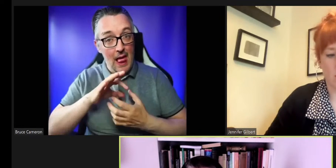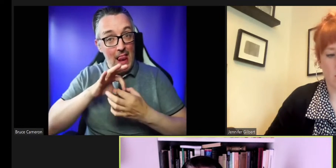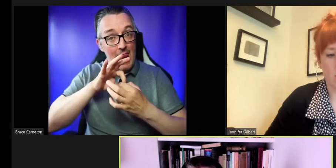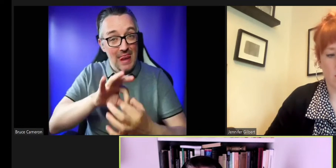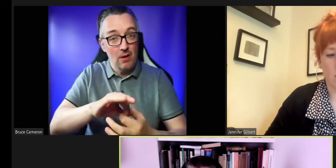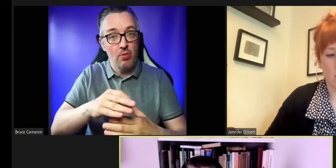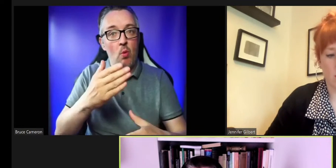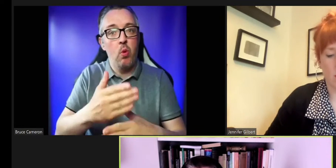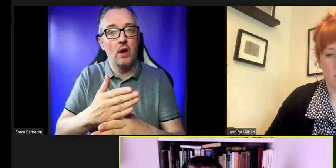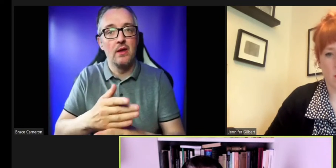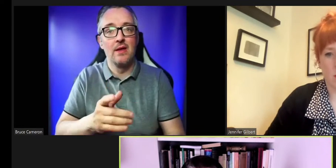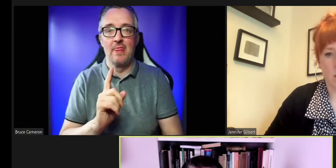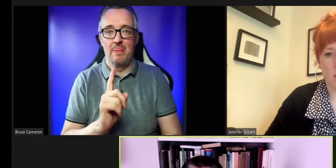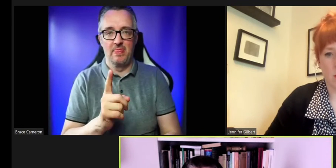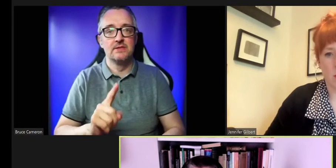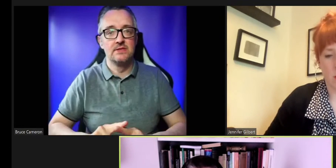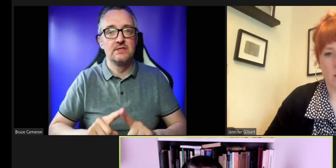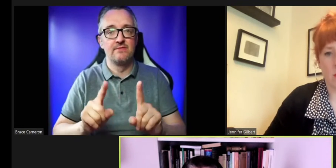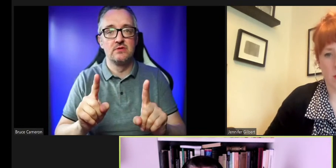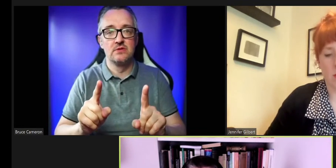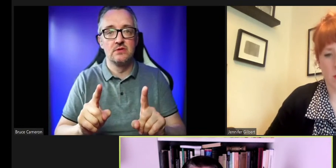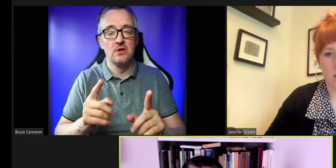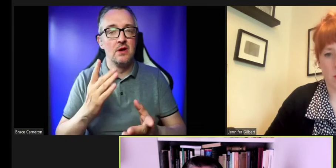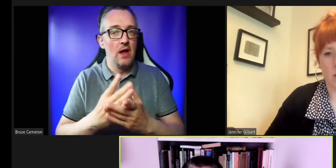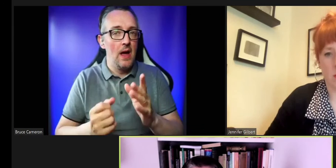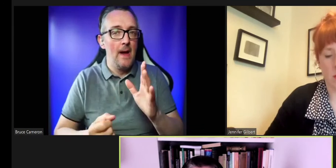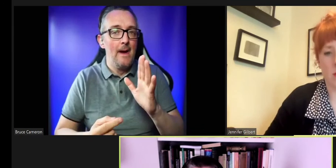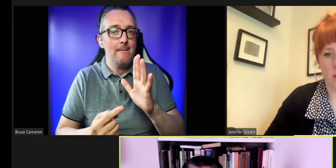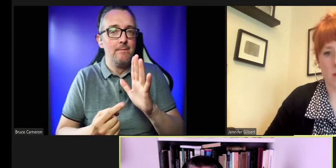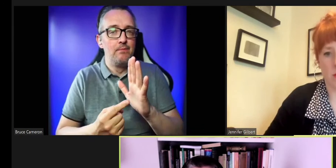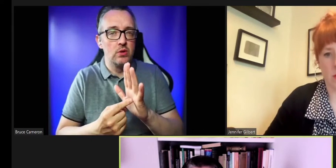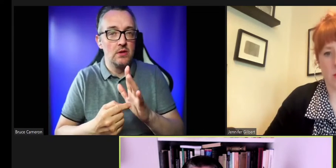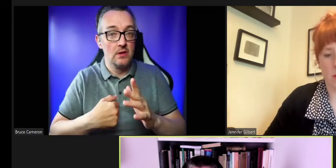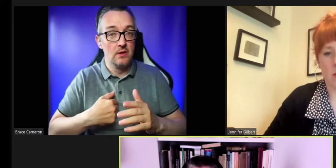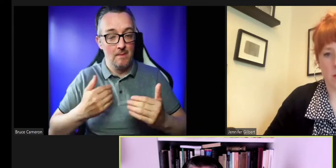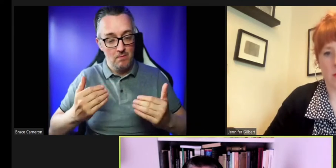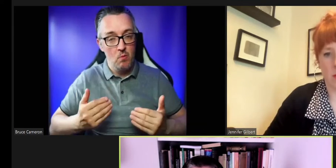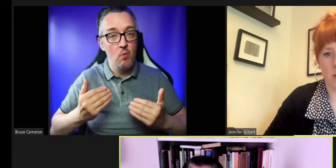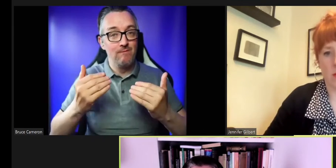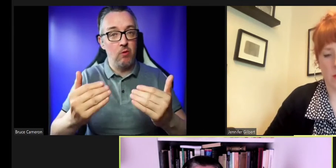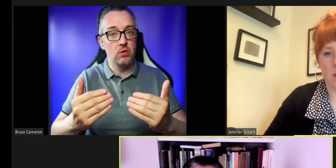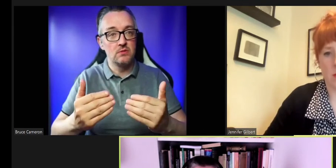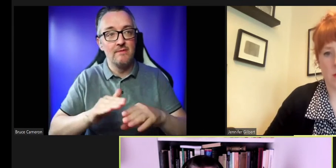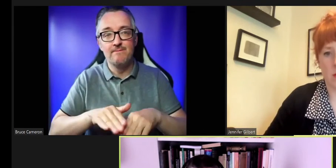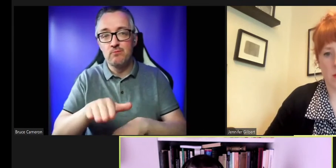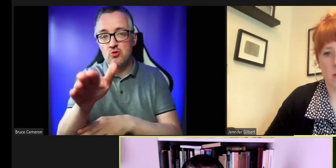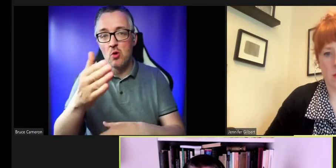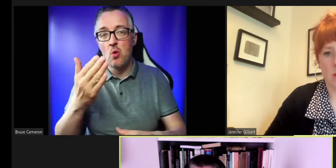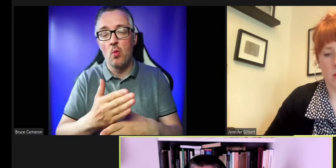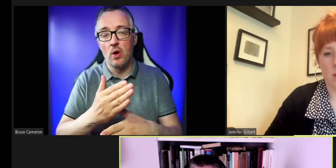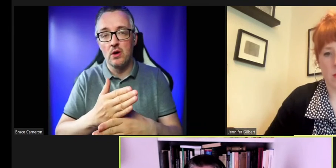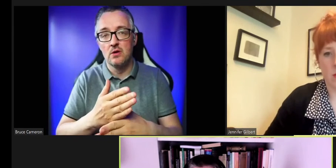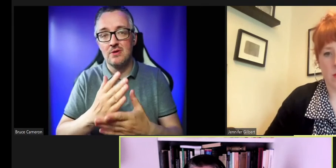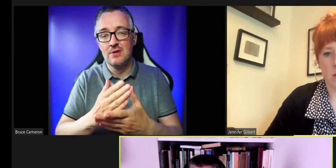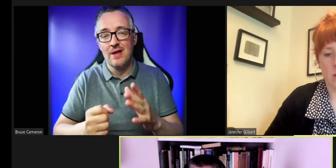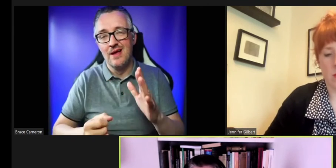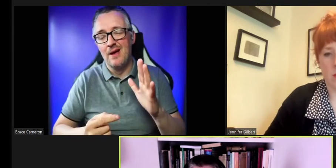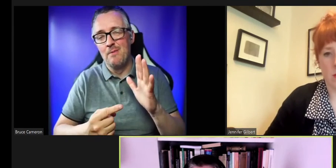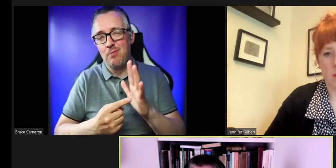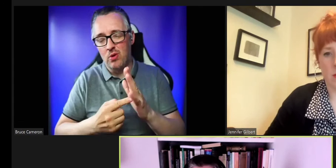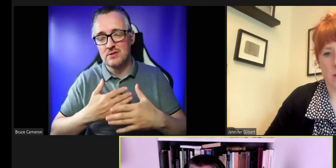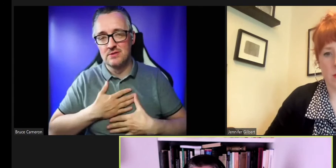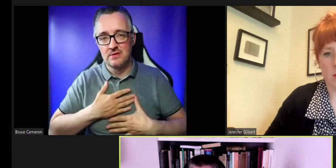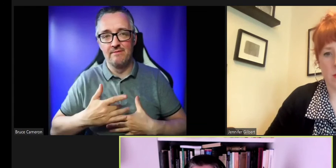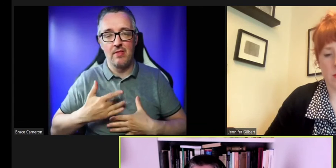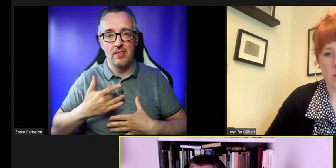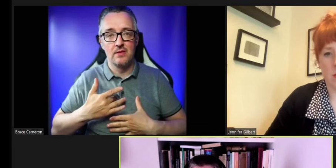different. And I think that will be key for me going forward now with my practice, that it will be vital for me, and that it's a